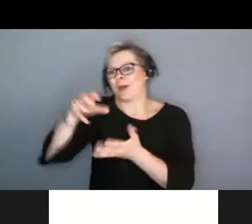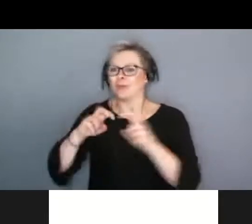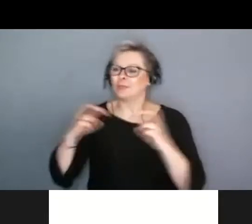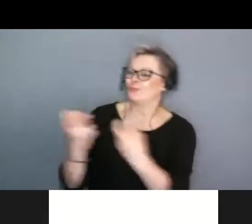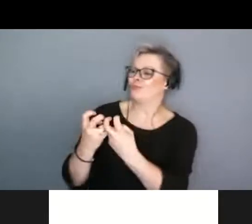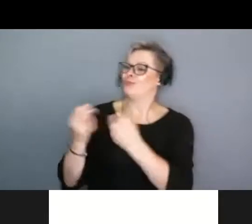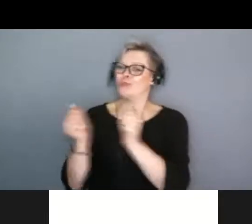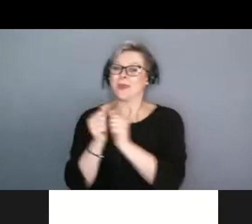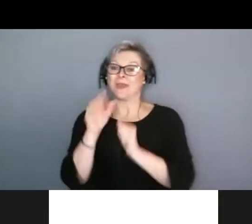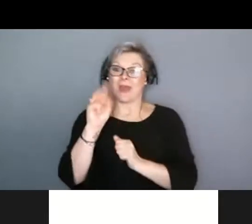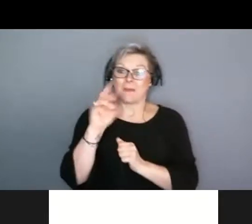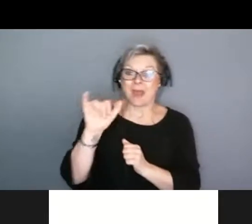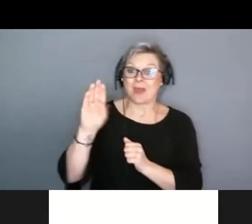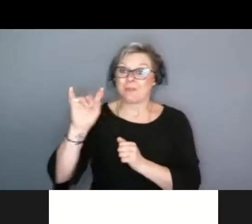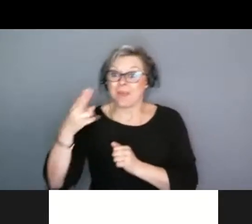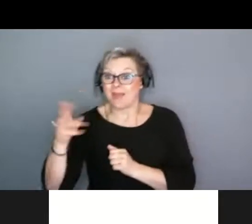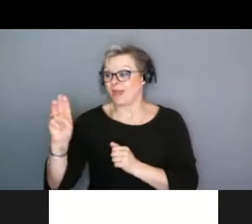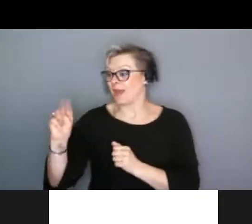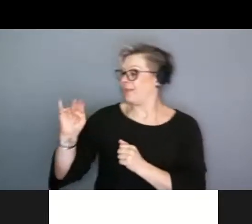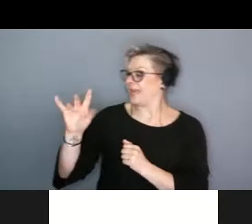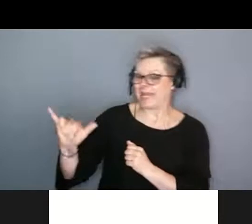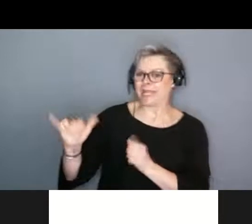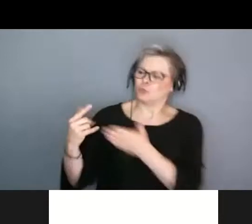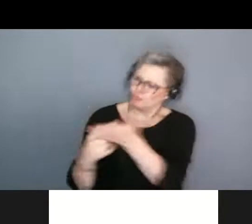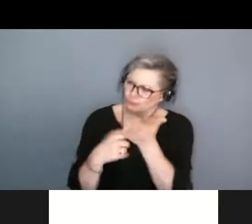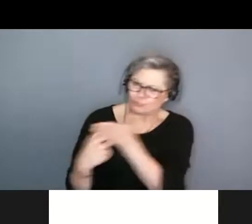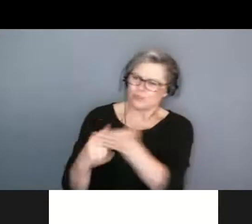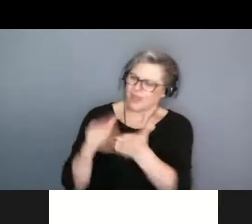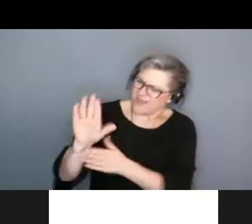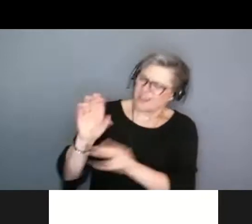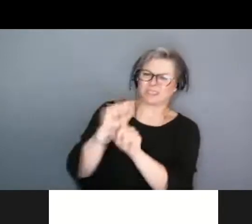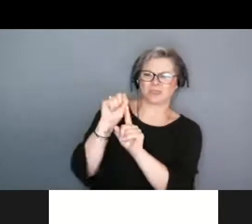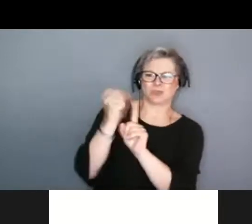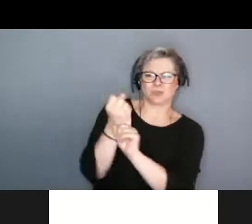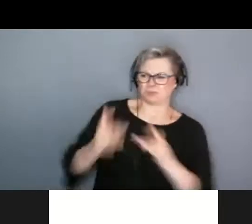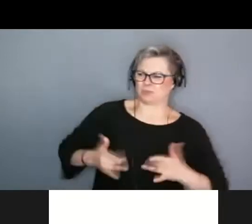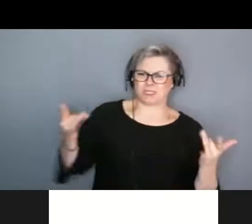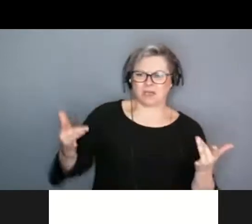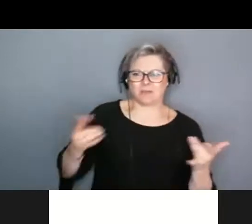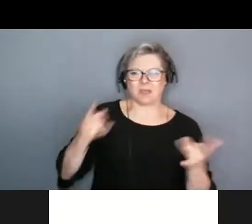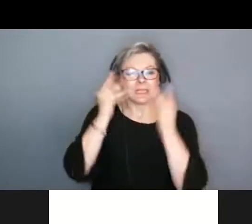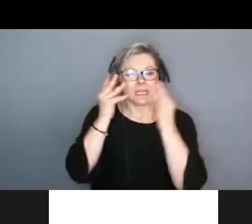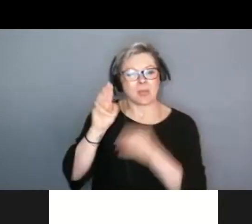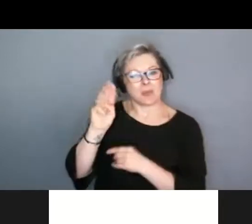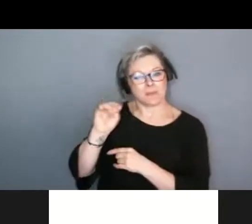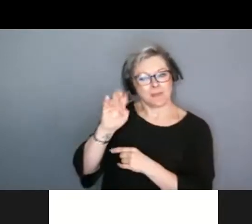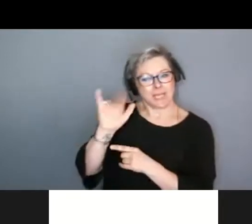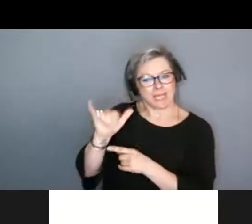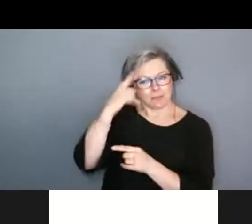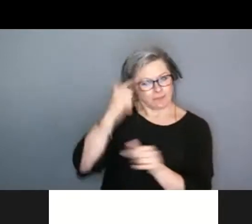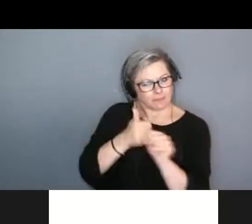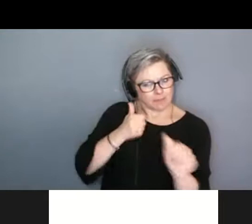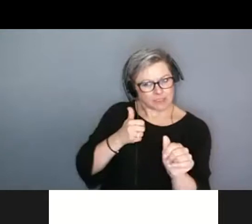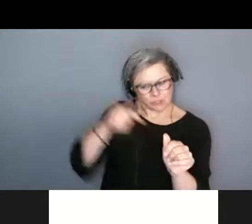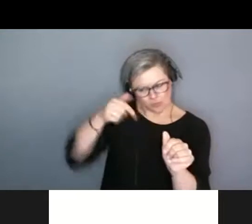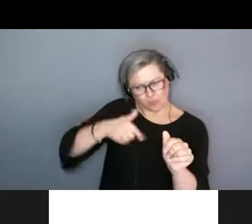Beth and Mickey about their situation. We have to think about Mickey's cognitive ability, where she is in her